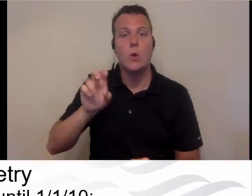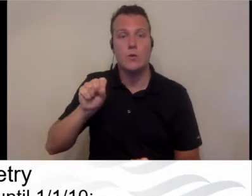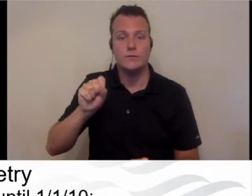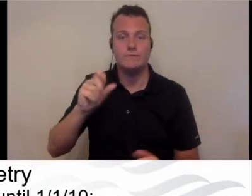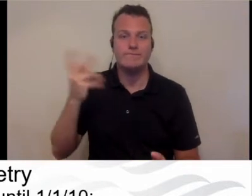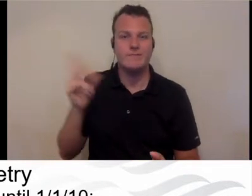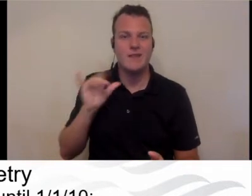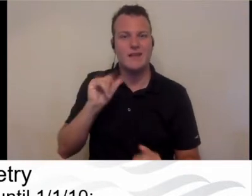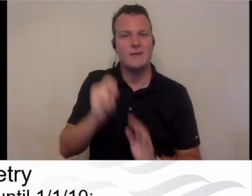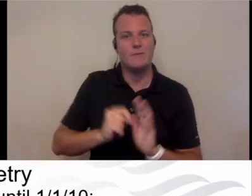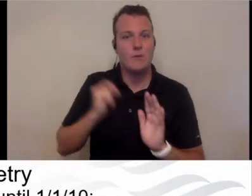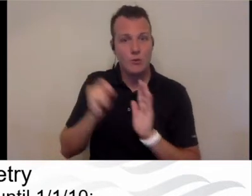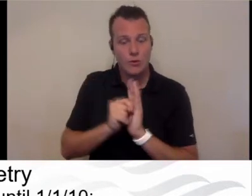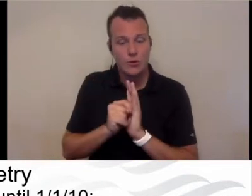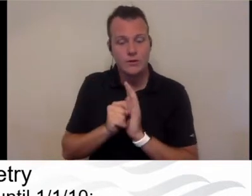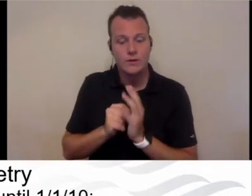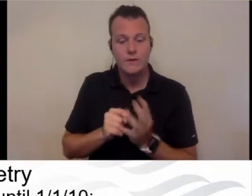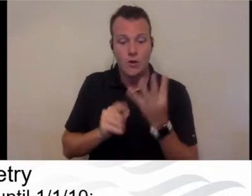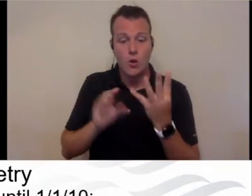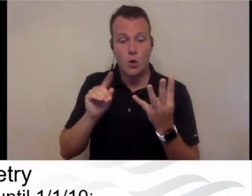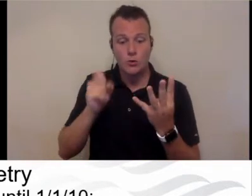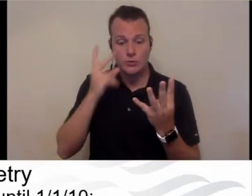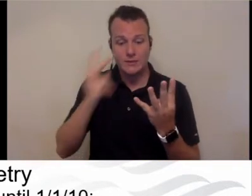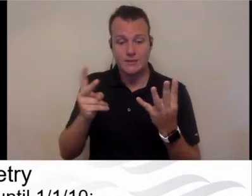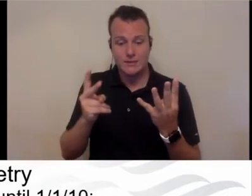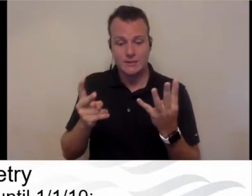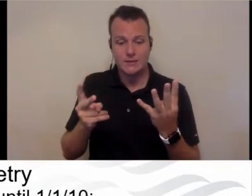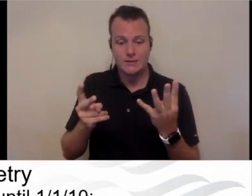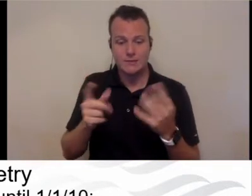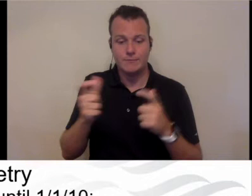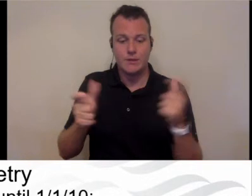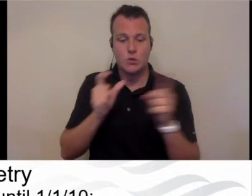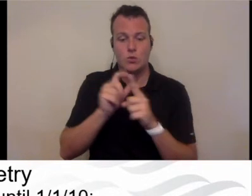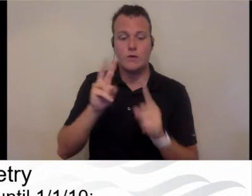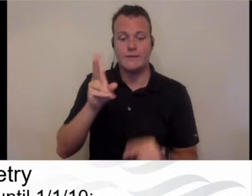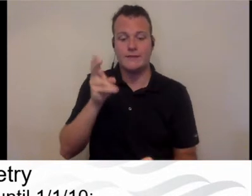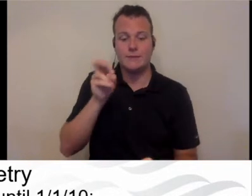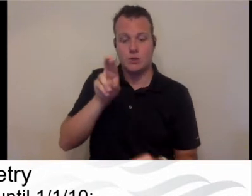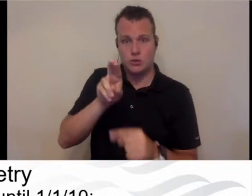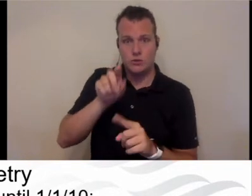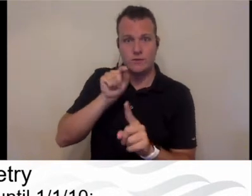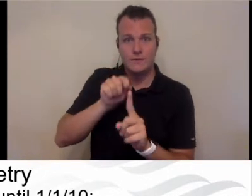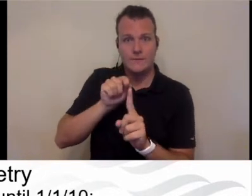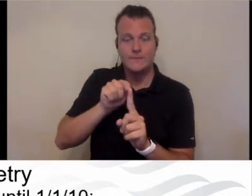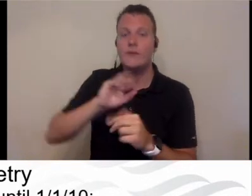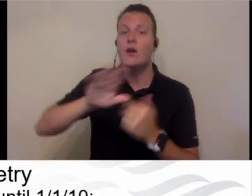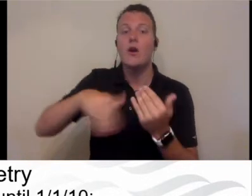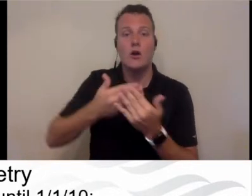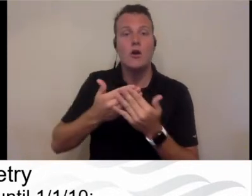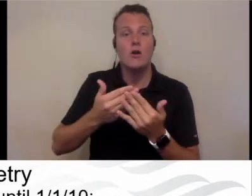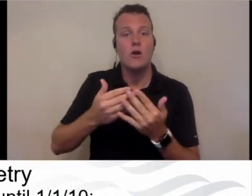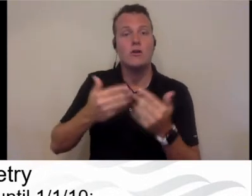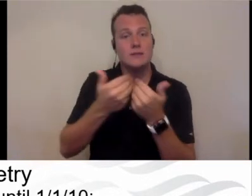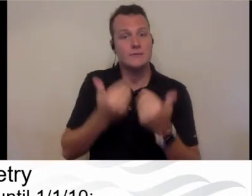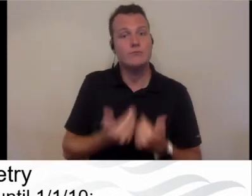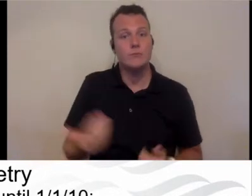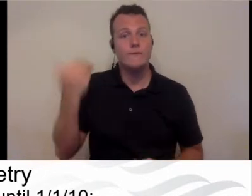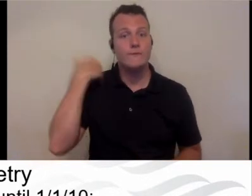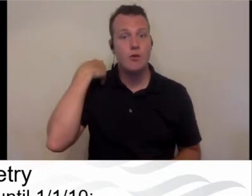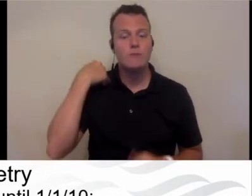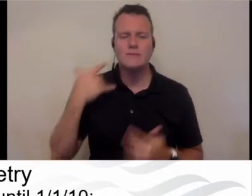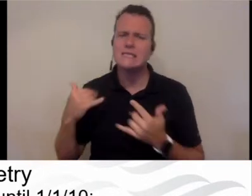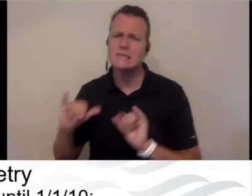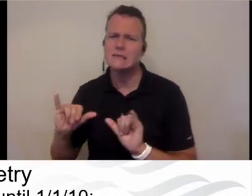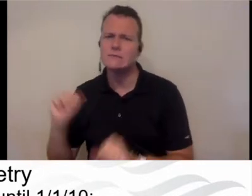could do the 4 codes you see there next to the big word vestibular. Those were all separate, and they still are. But